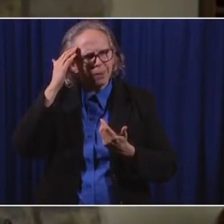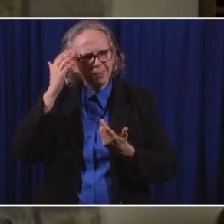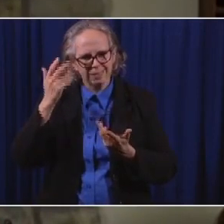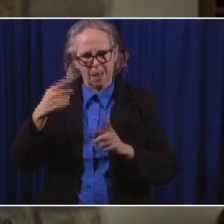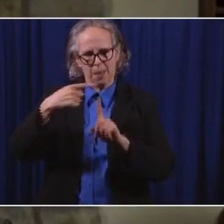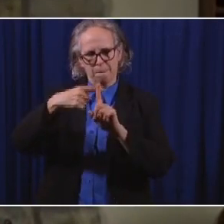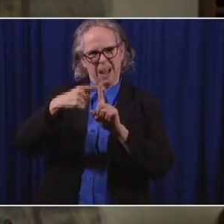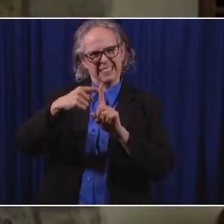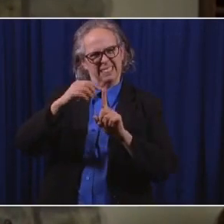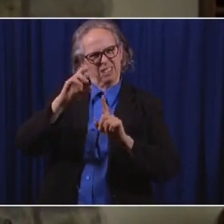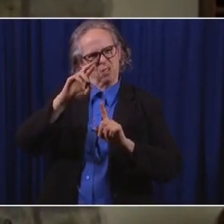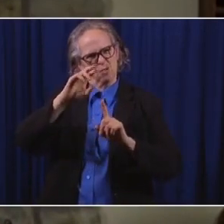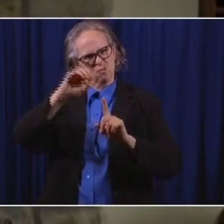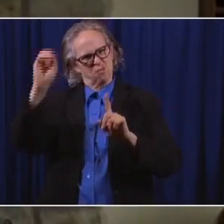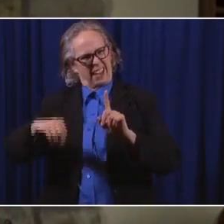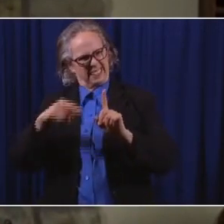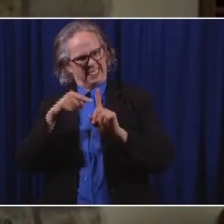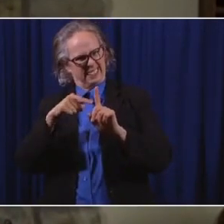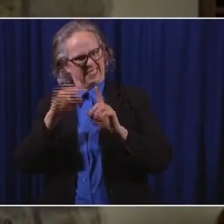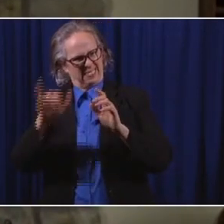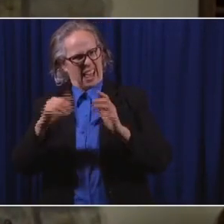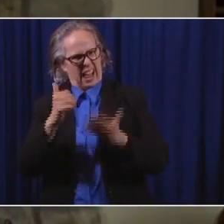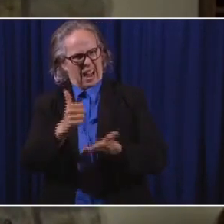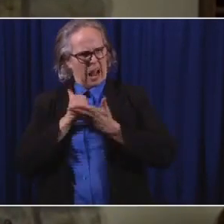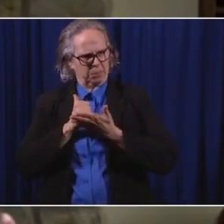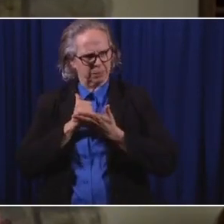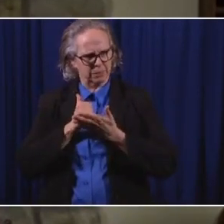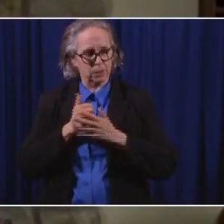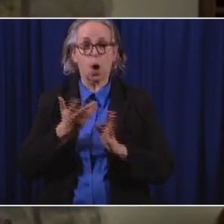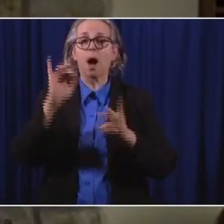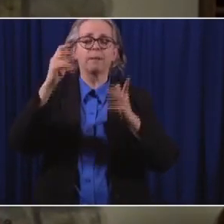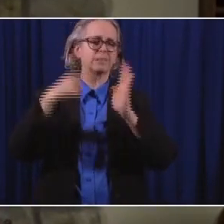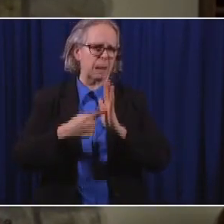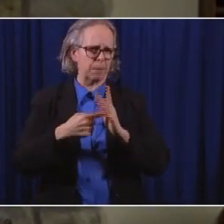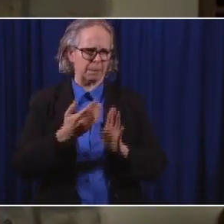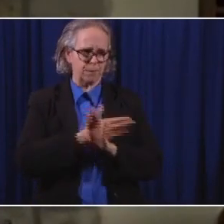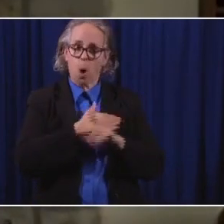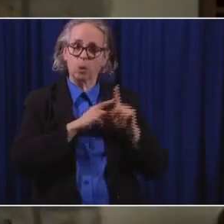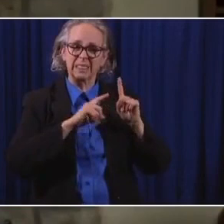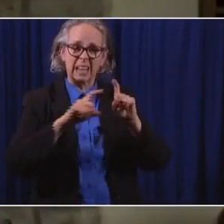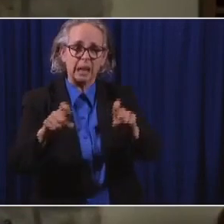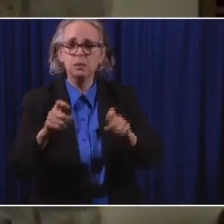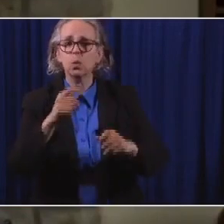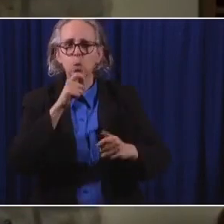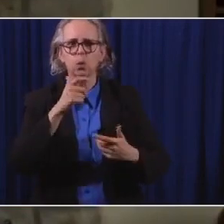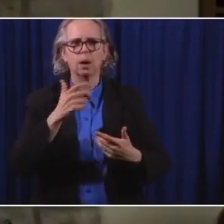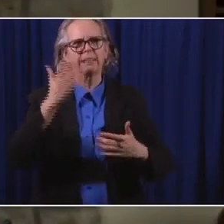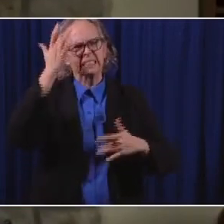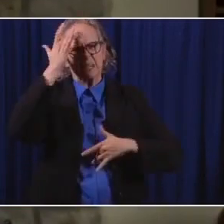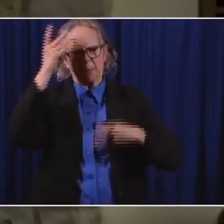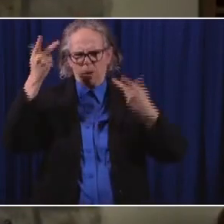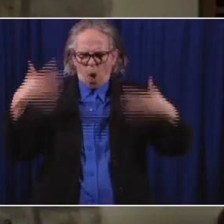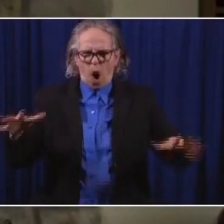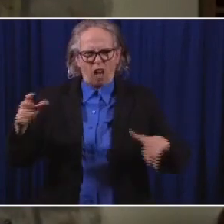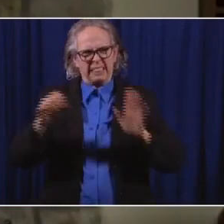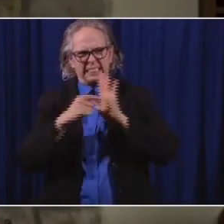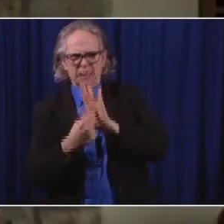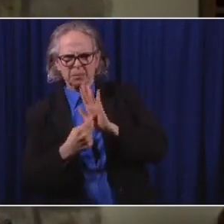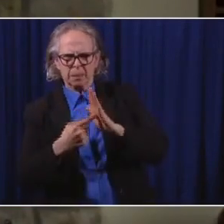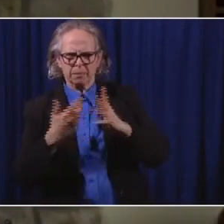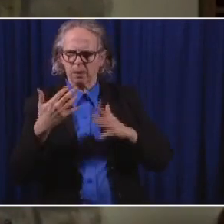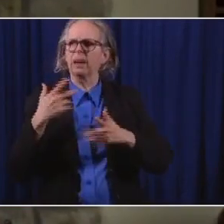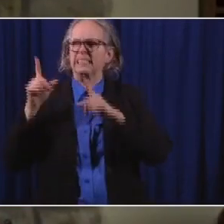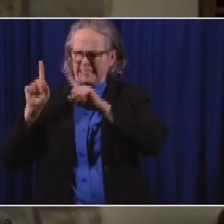and we were only testing, we said, we're only going to test you if you have symptoms. We got away from that. And